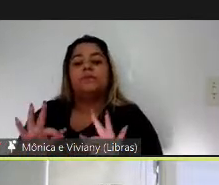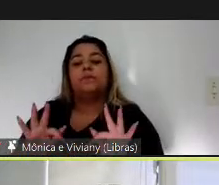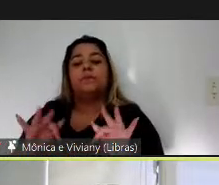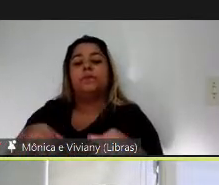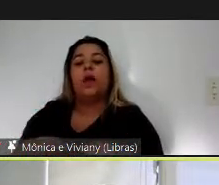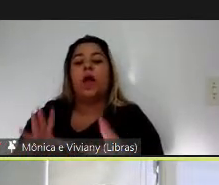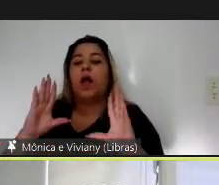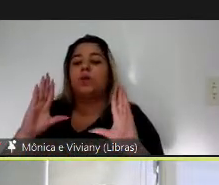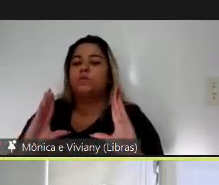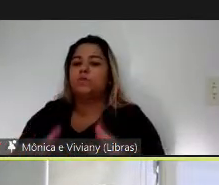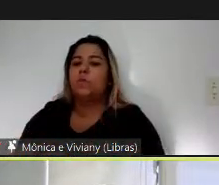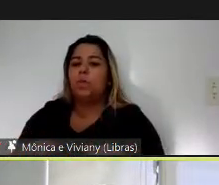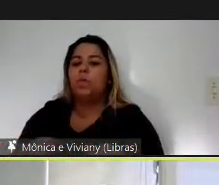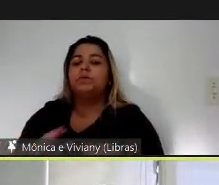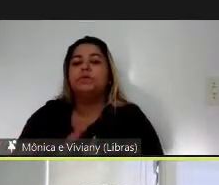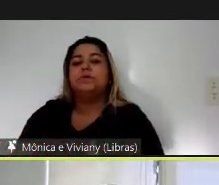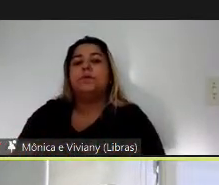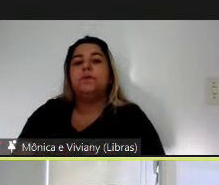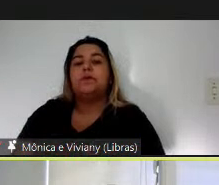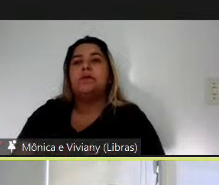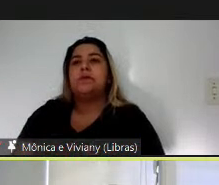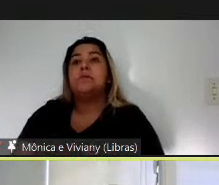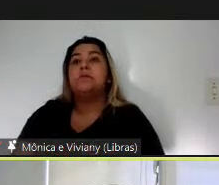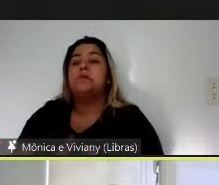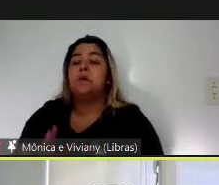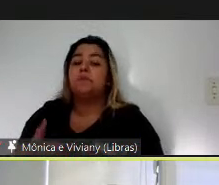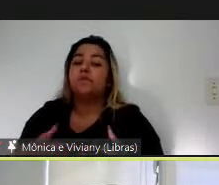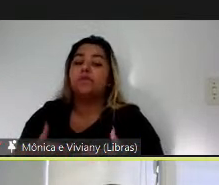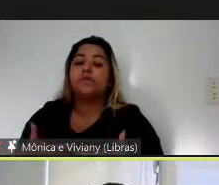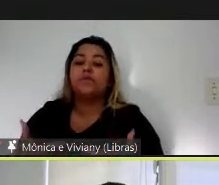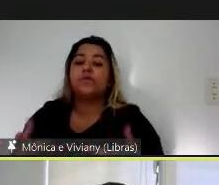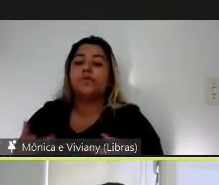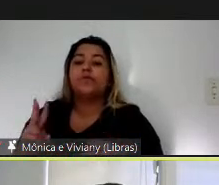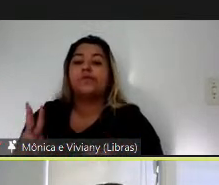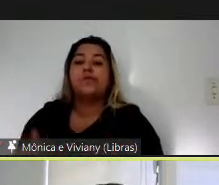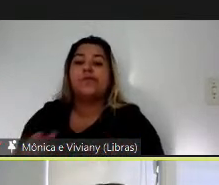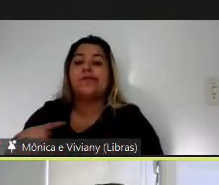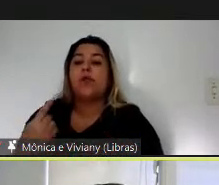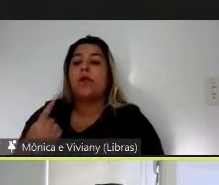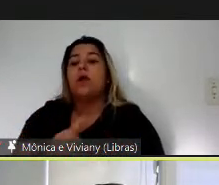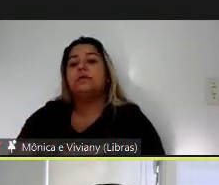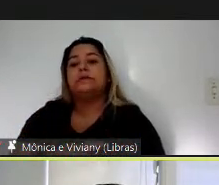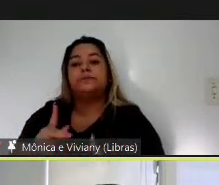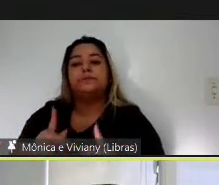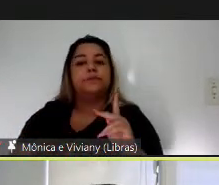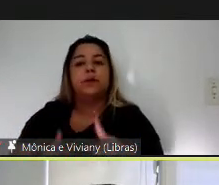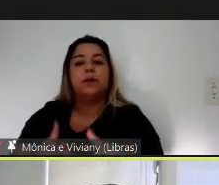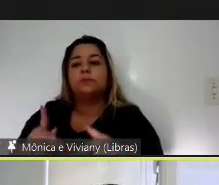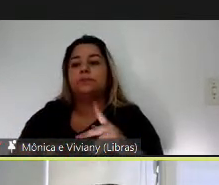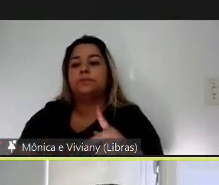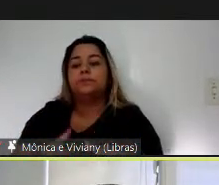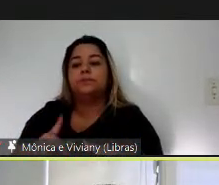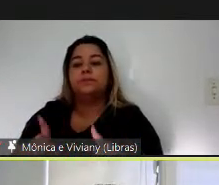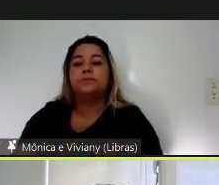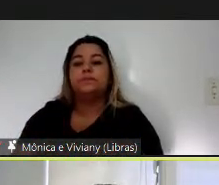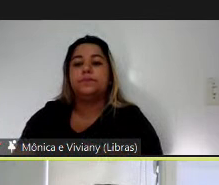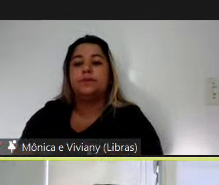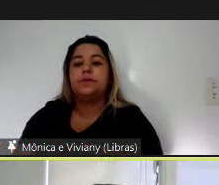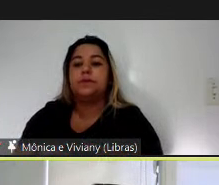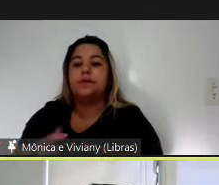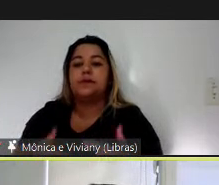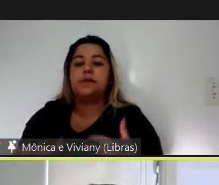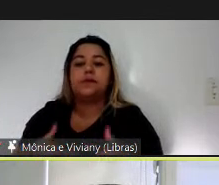the weekends, night, for example, and most of the time our population,